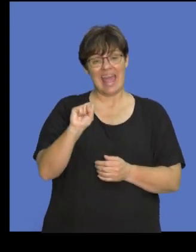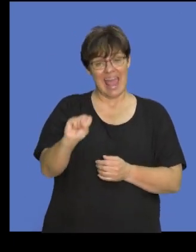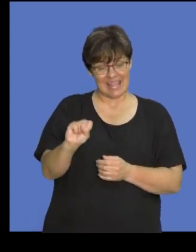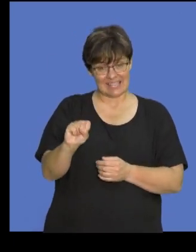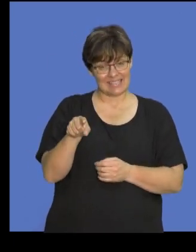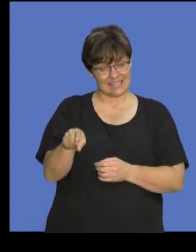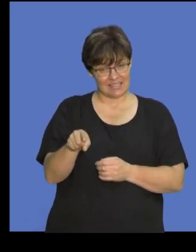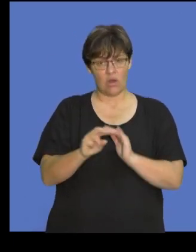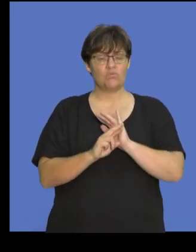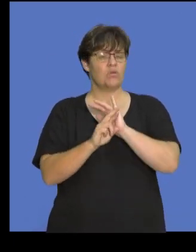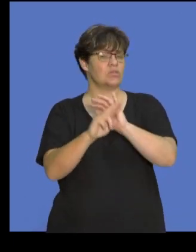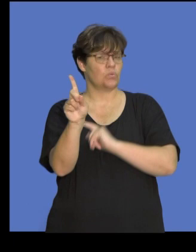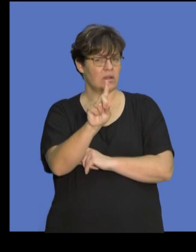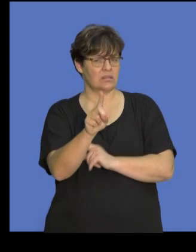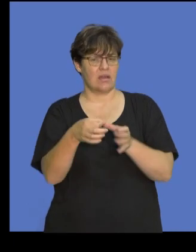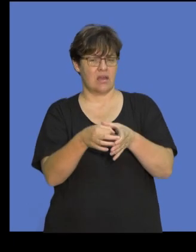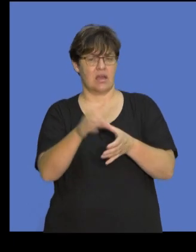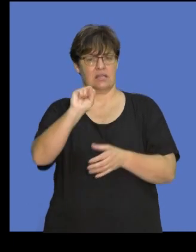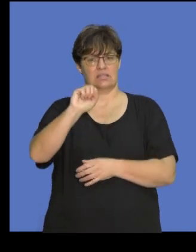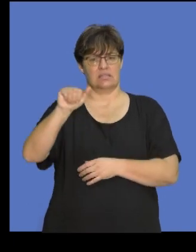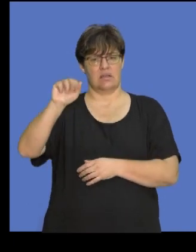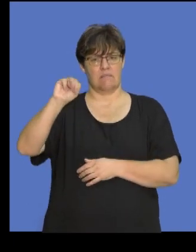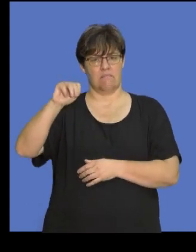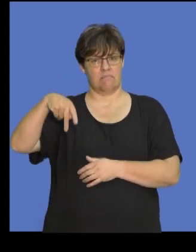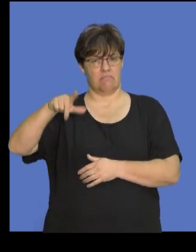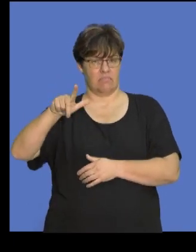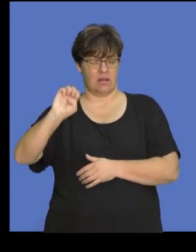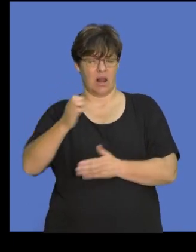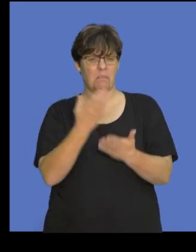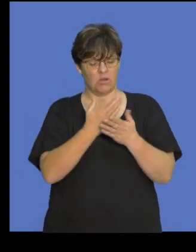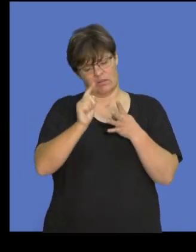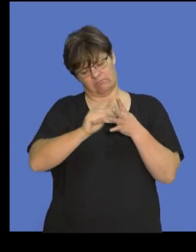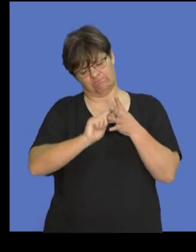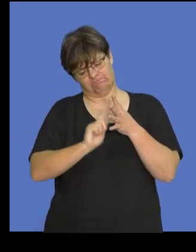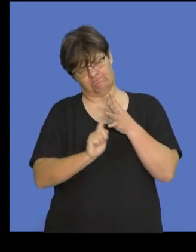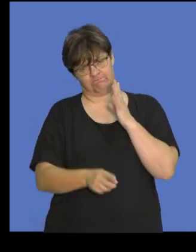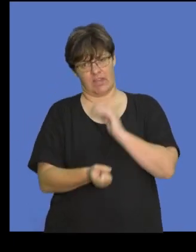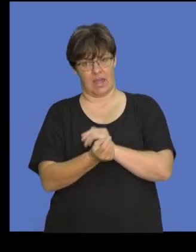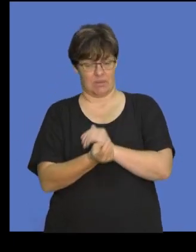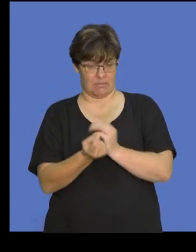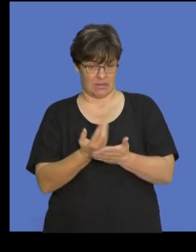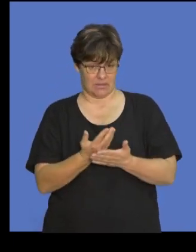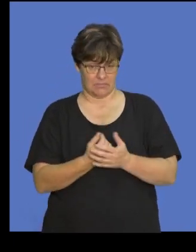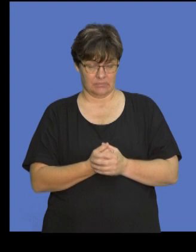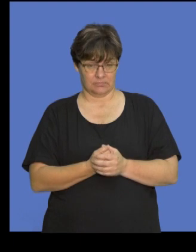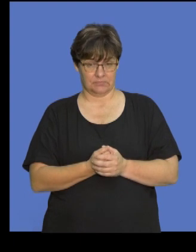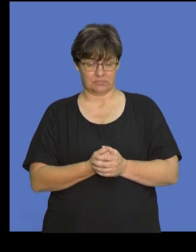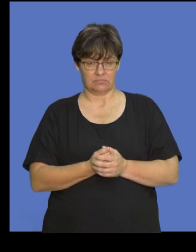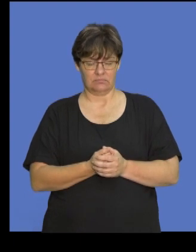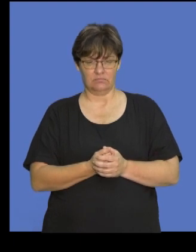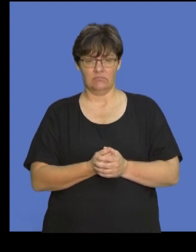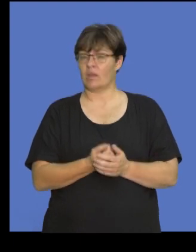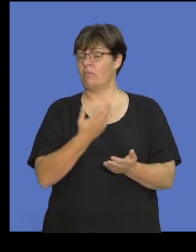there to represent the sample of all possible events that can take place. So